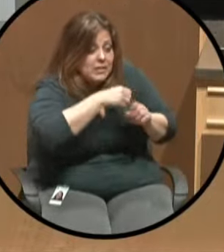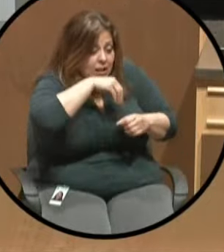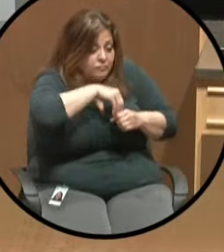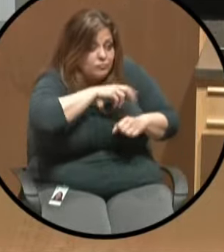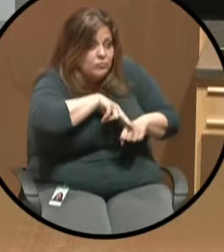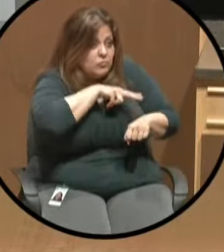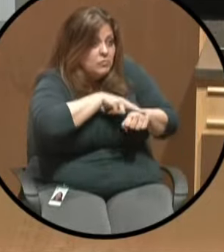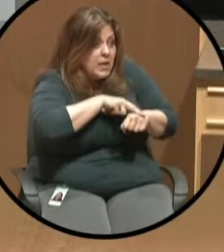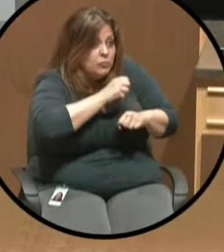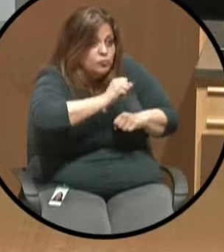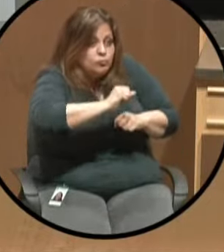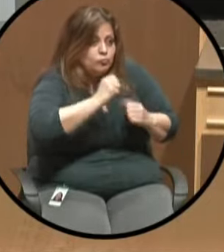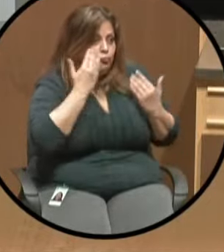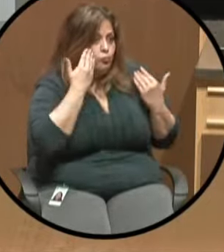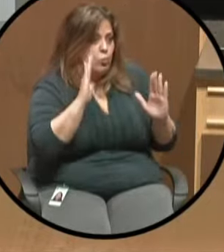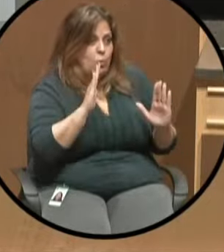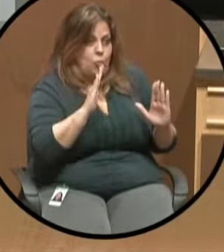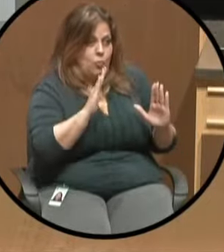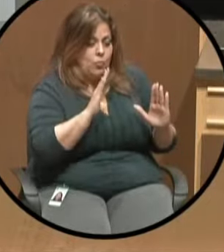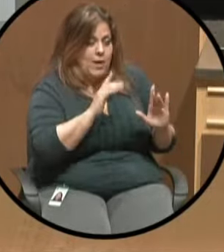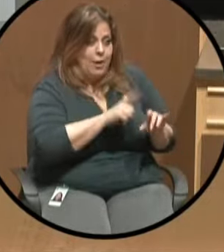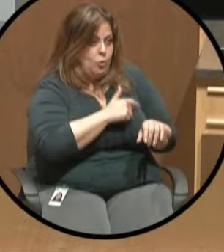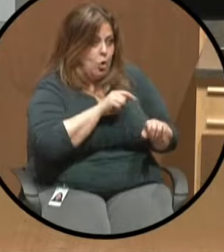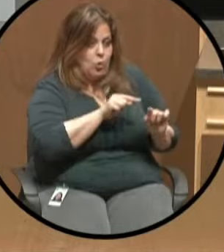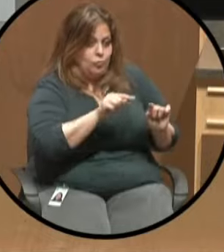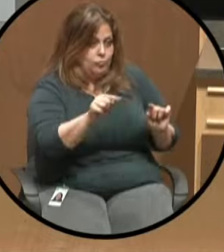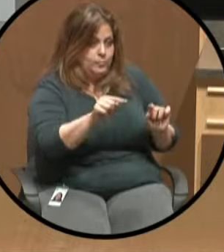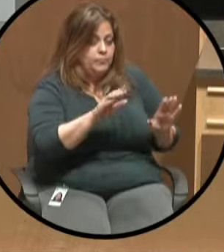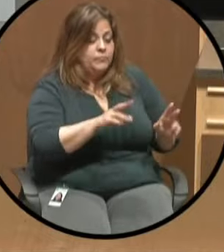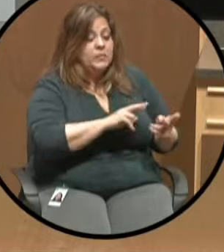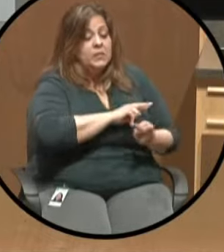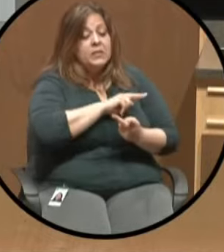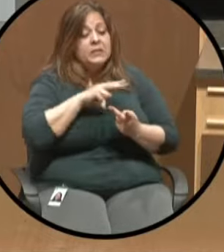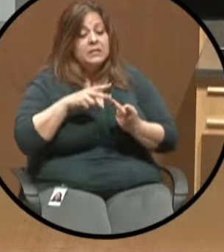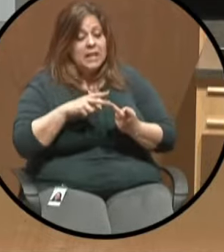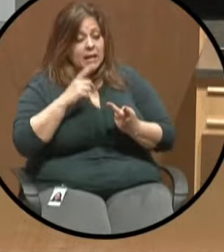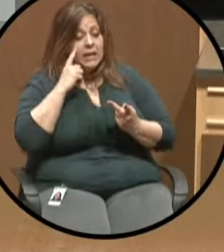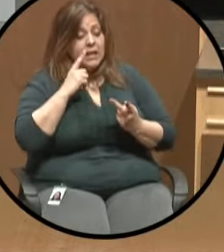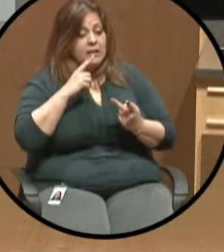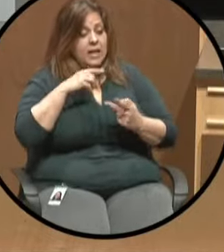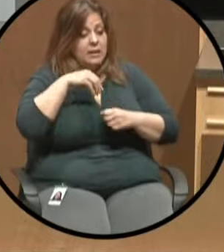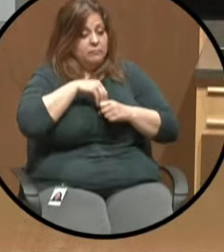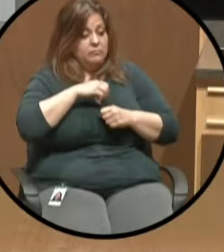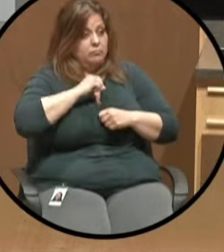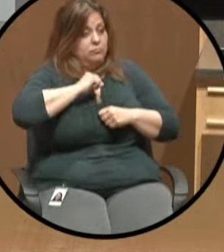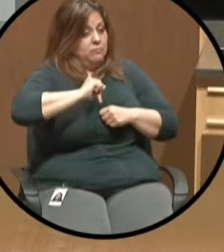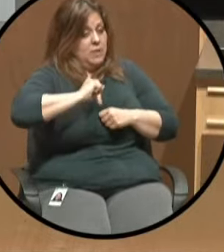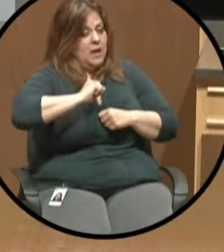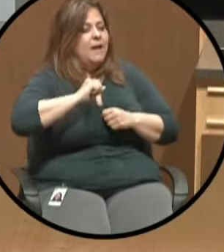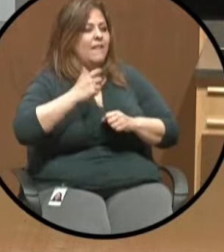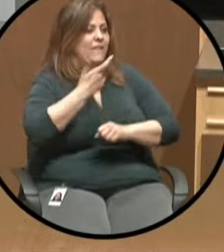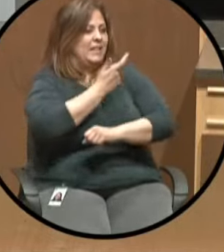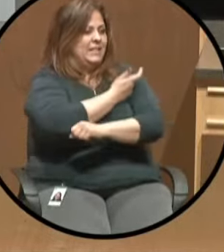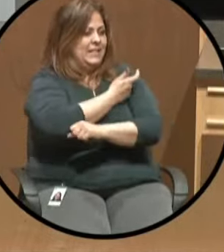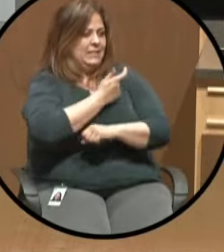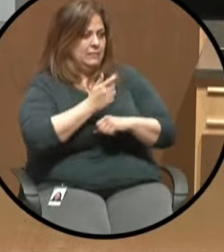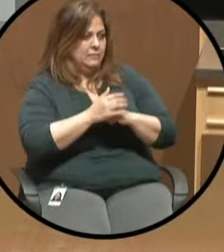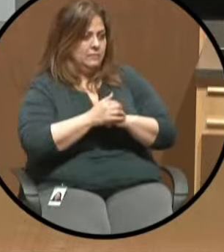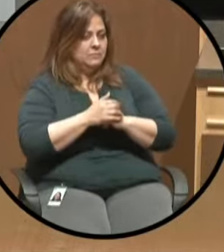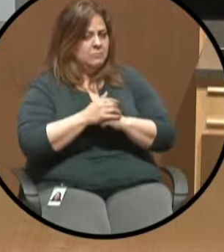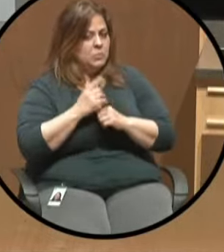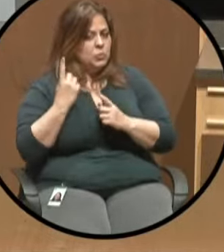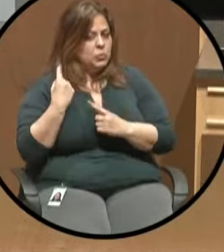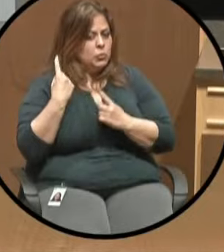natural immunity lasts. The second way that you can get immunity is from the vaccine. Most of the studies to date